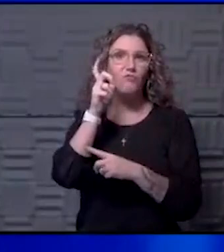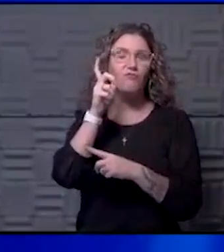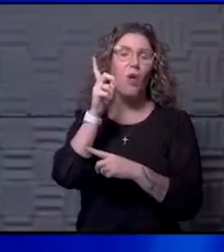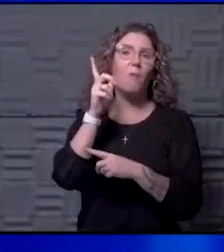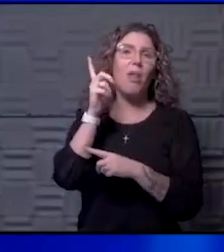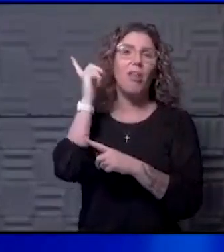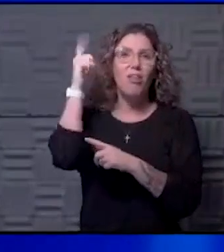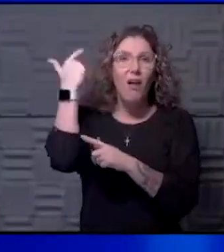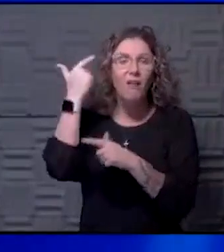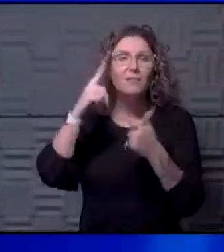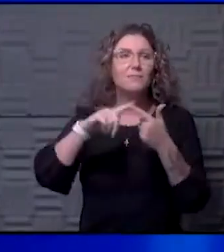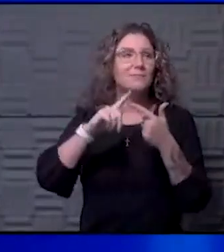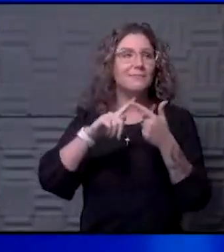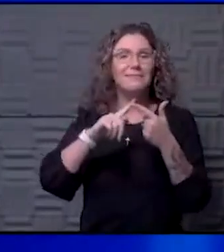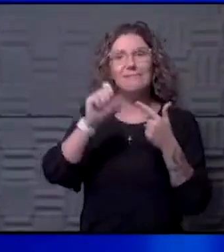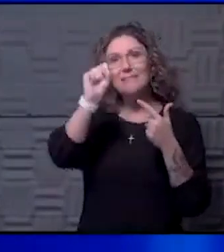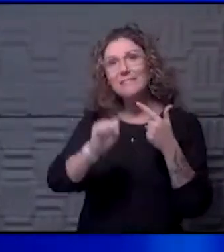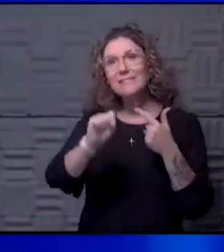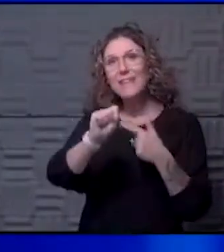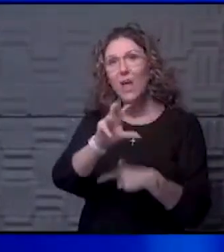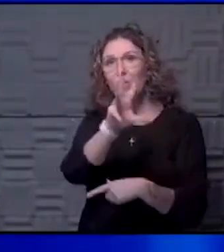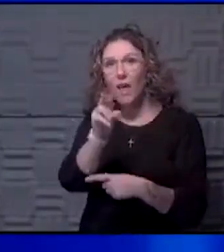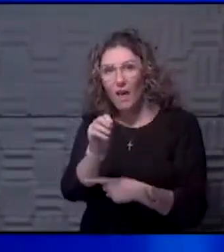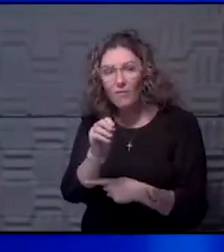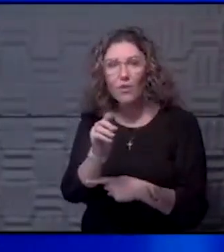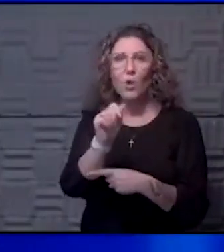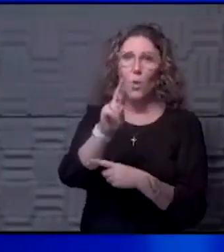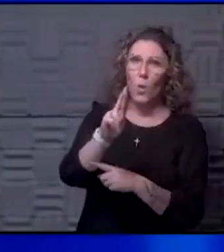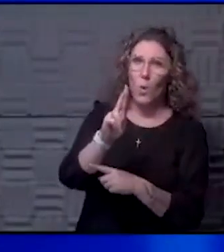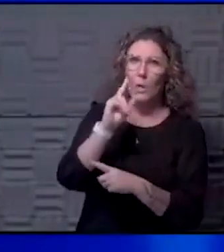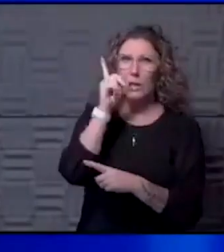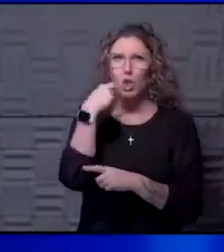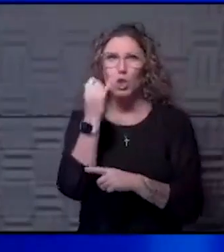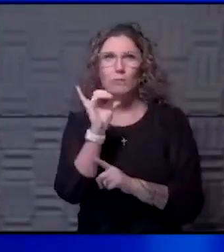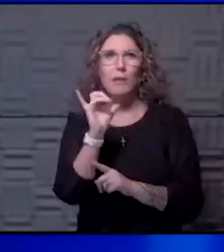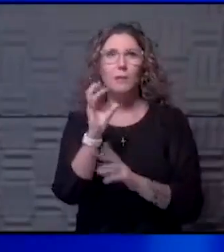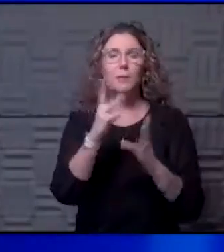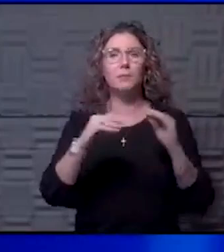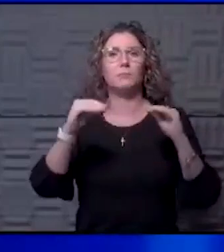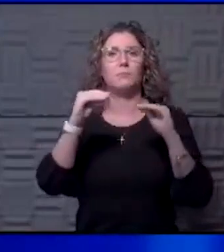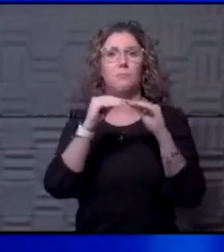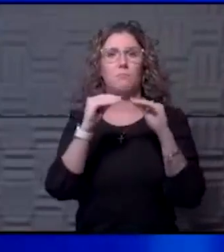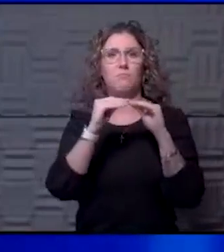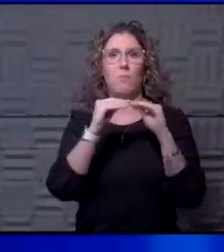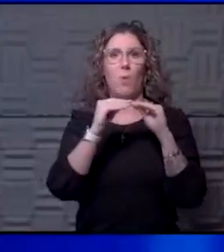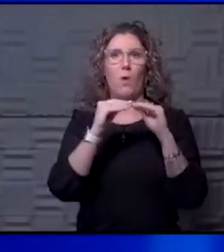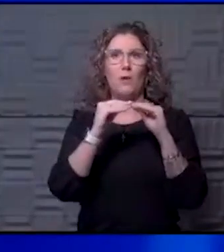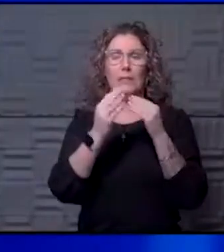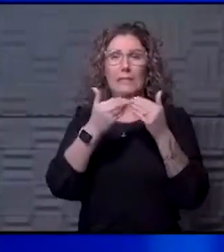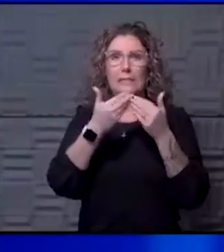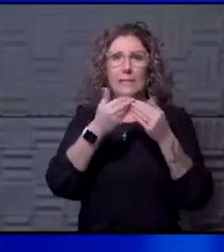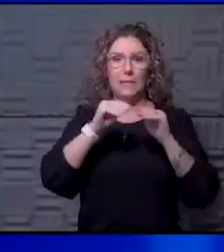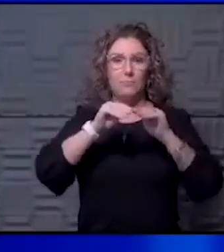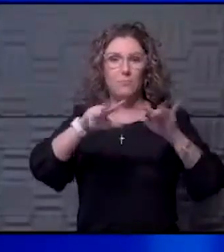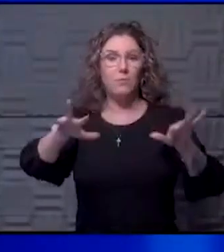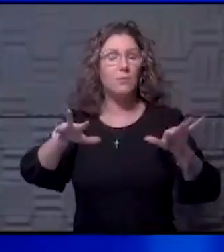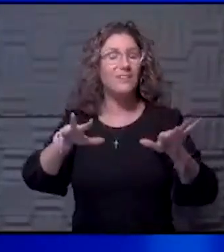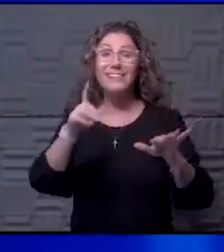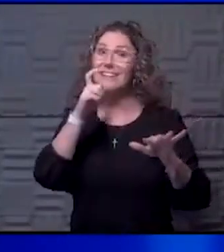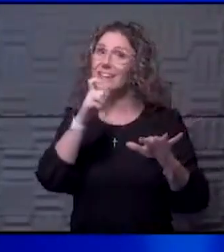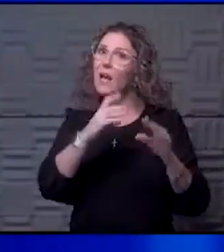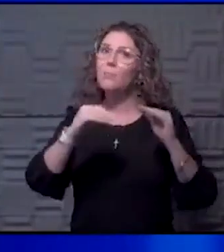South Africa that are, or at least appear to be, much more transmissible, not more